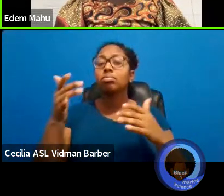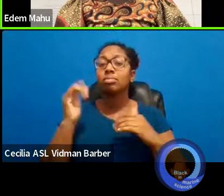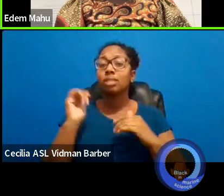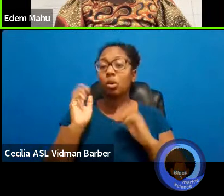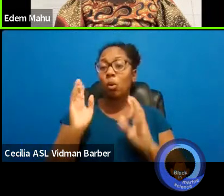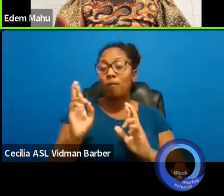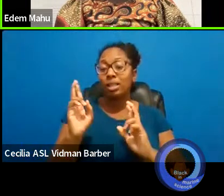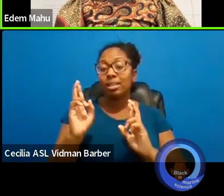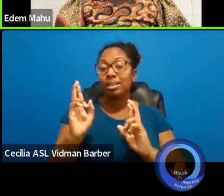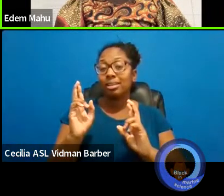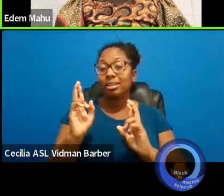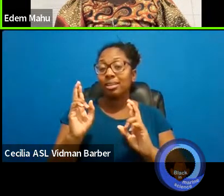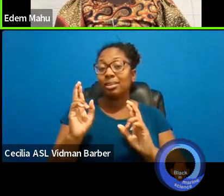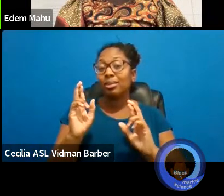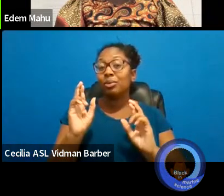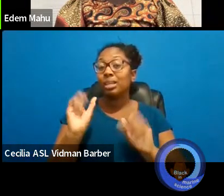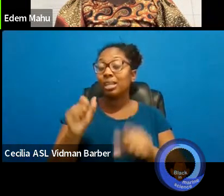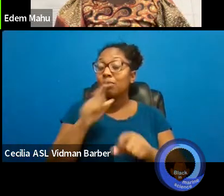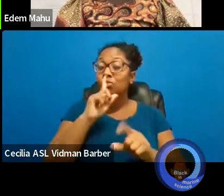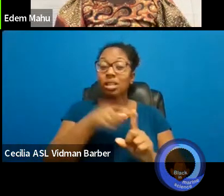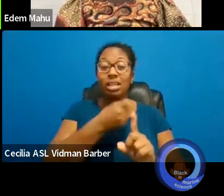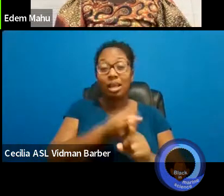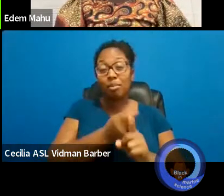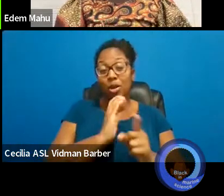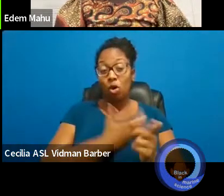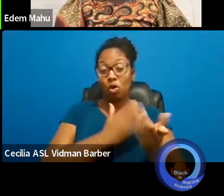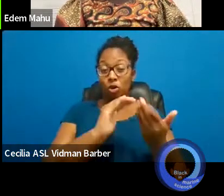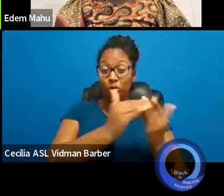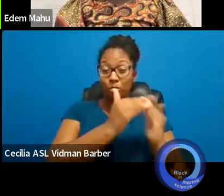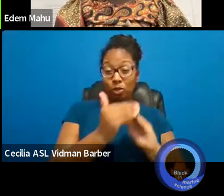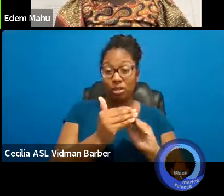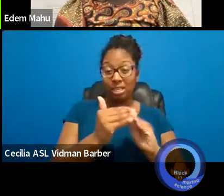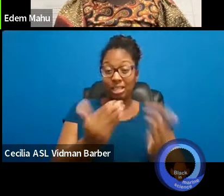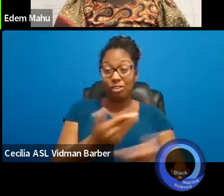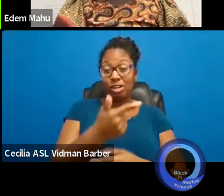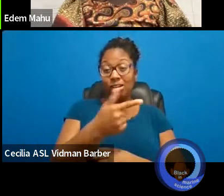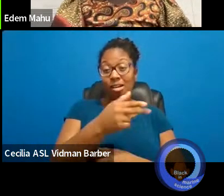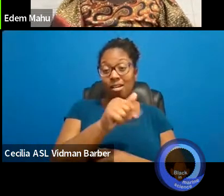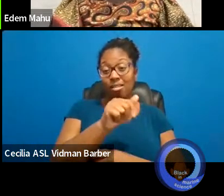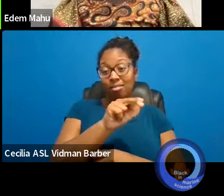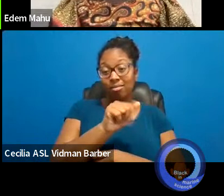hopefully we can make an impact in our communities and in Ghana as well.